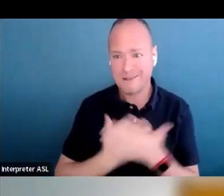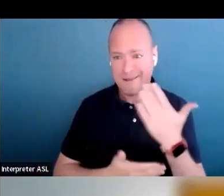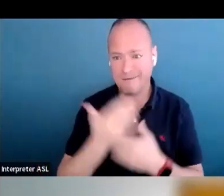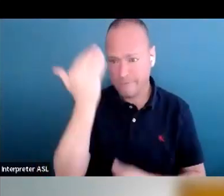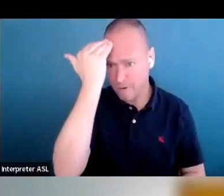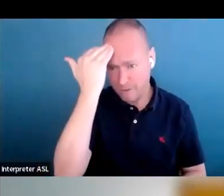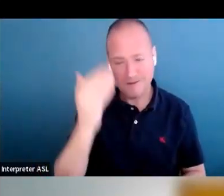data.